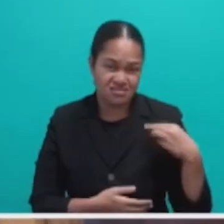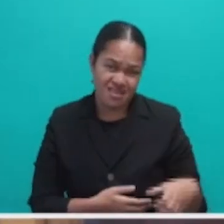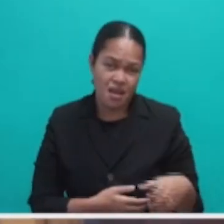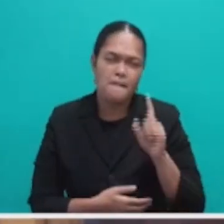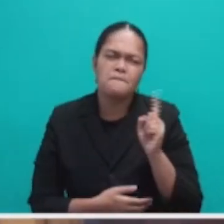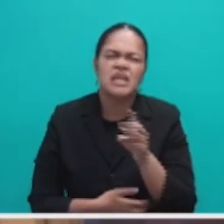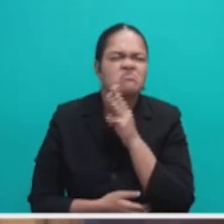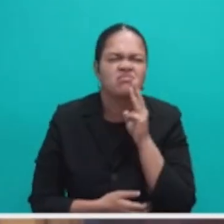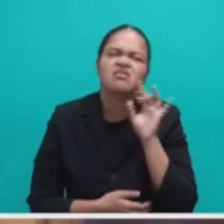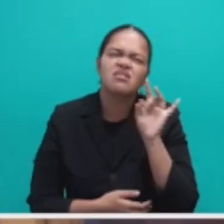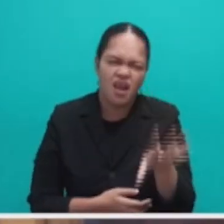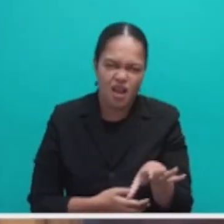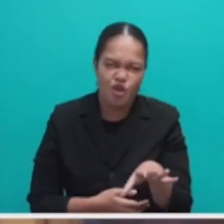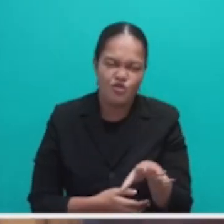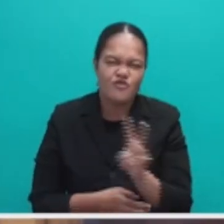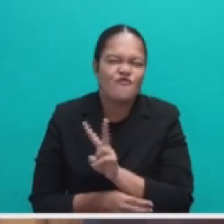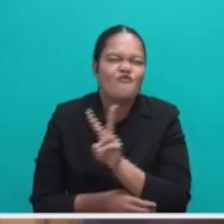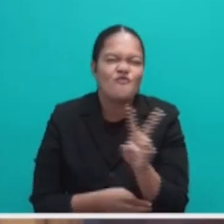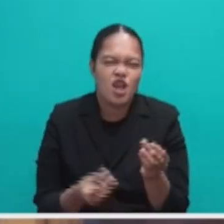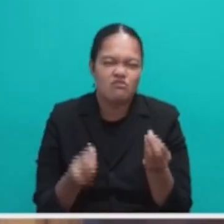value of good government backbenchers.